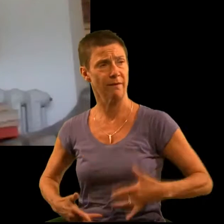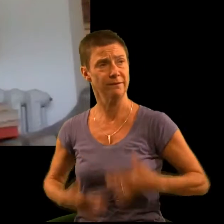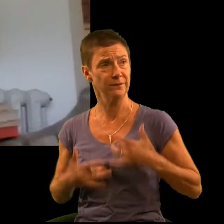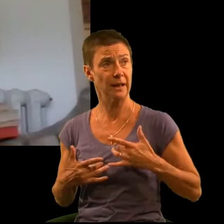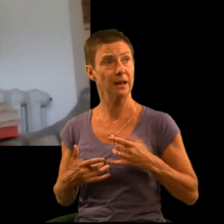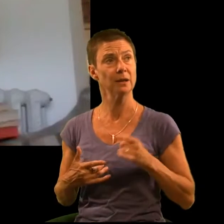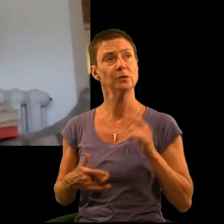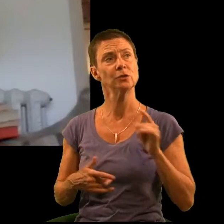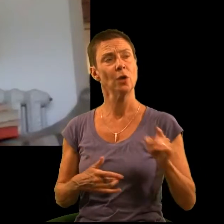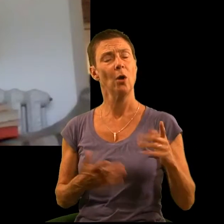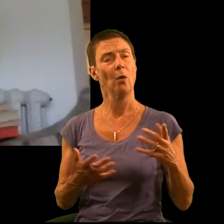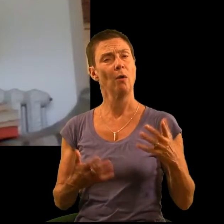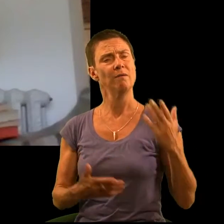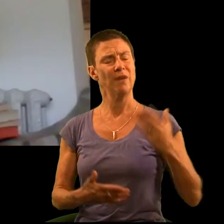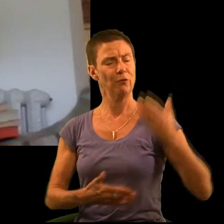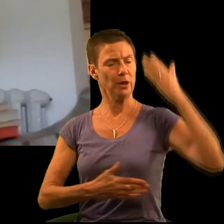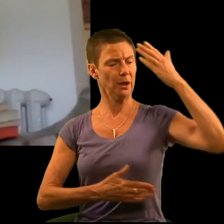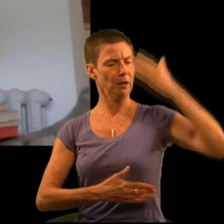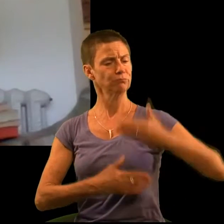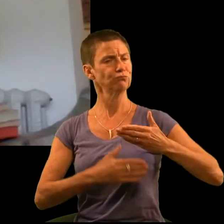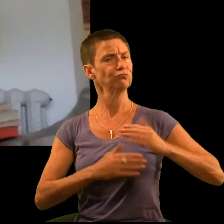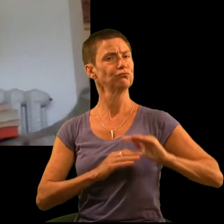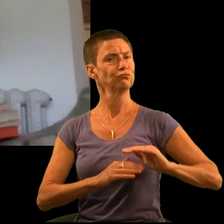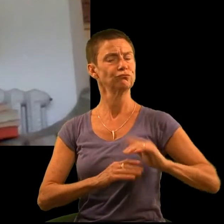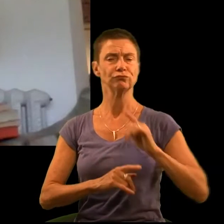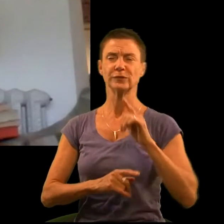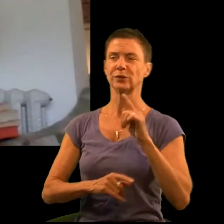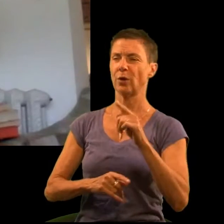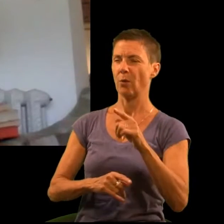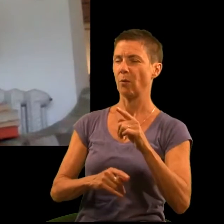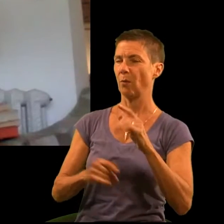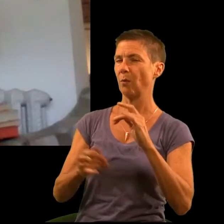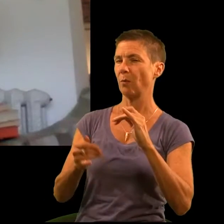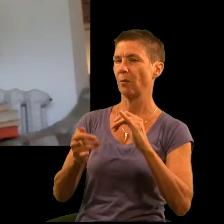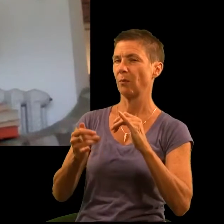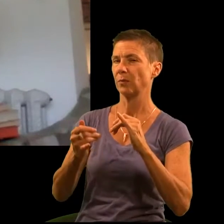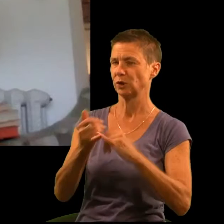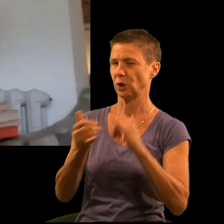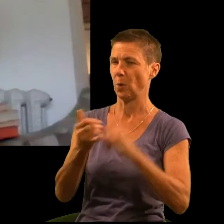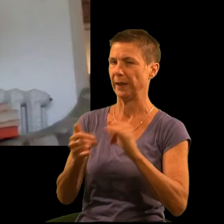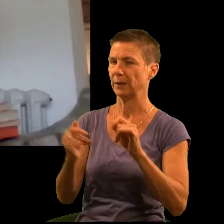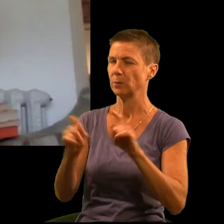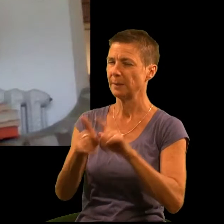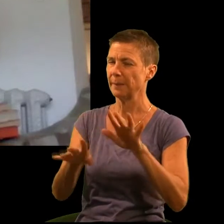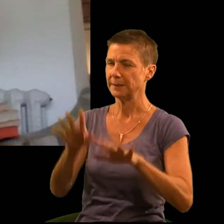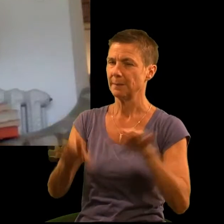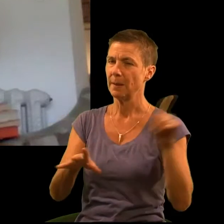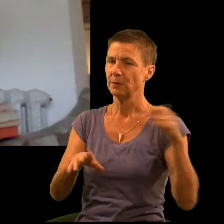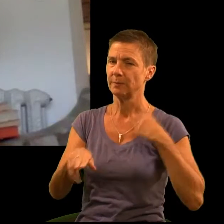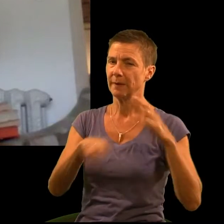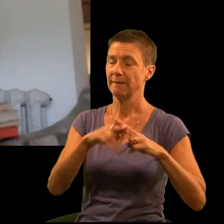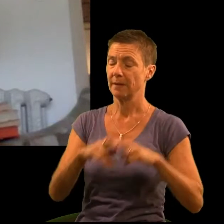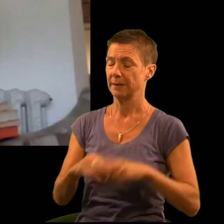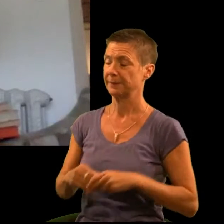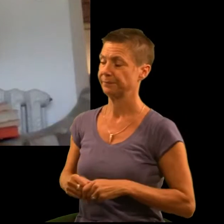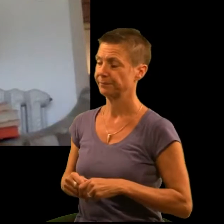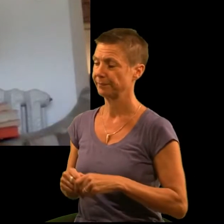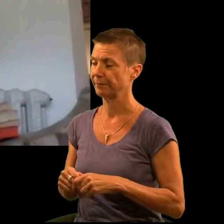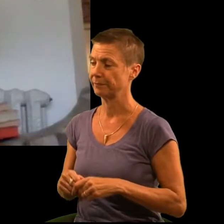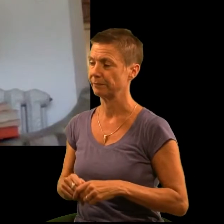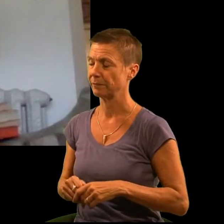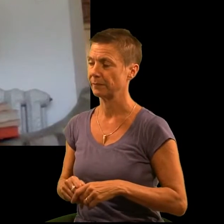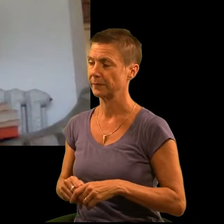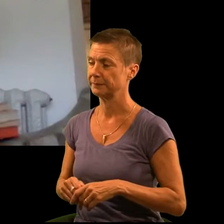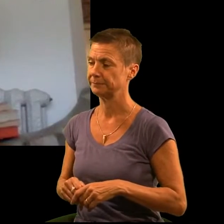that relationship very much, I take a lot of. Because I think for a book or anything to